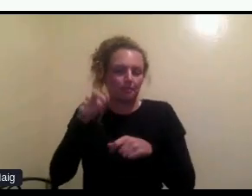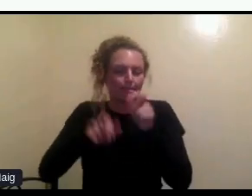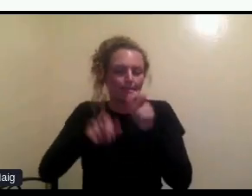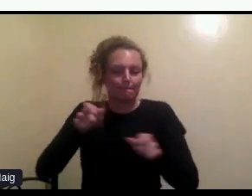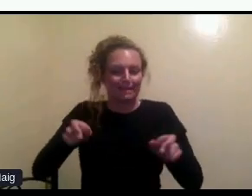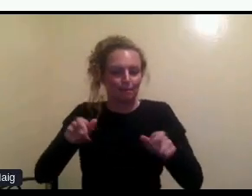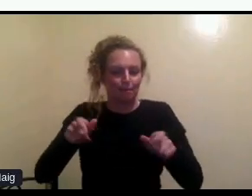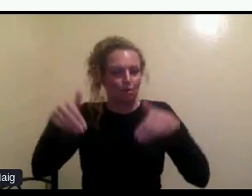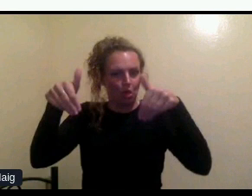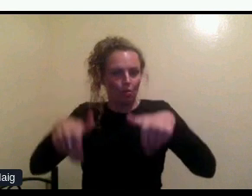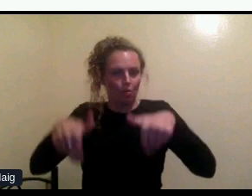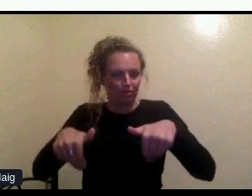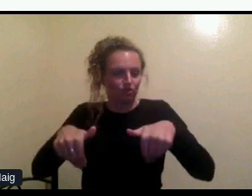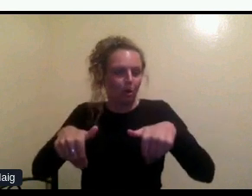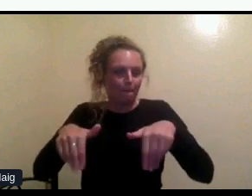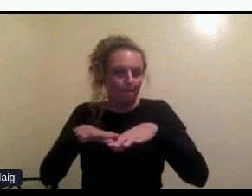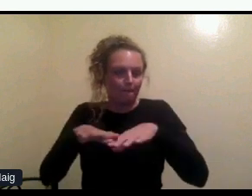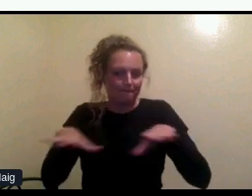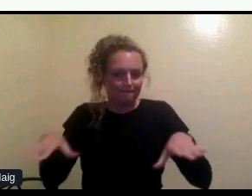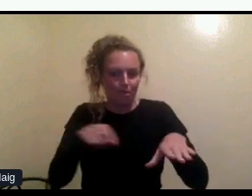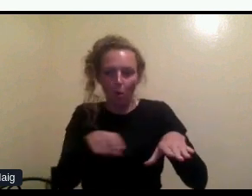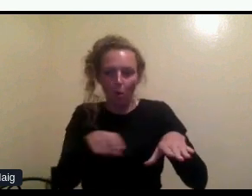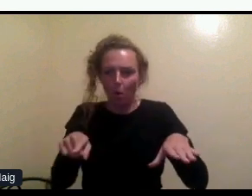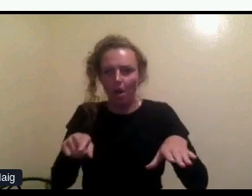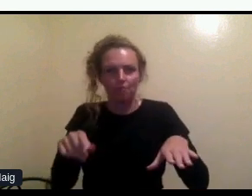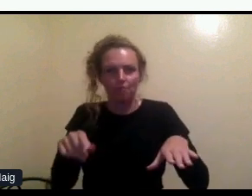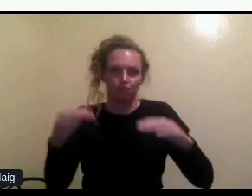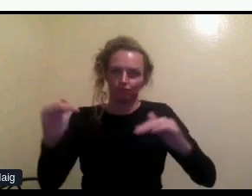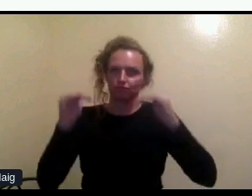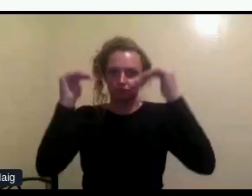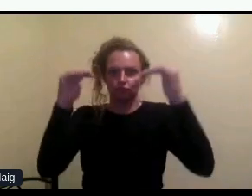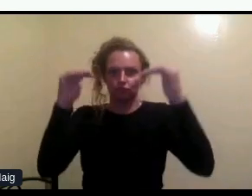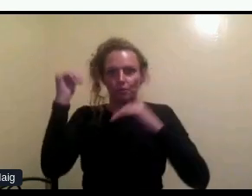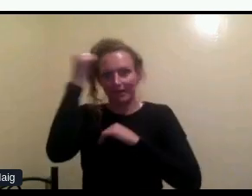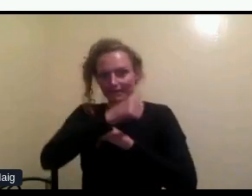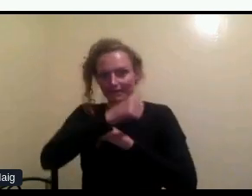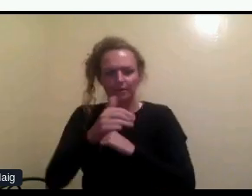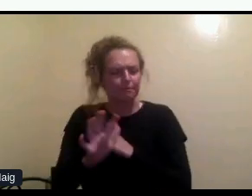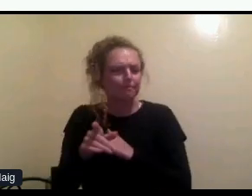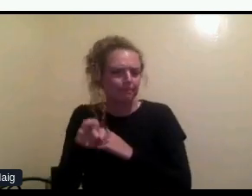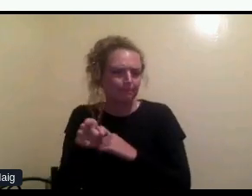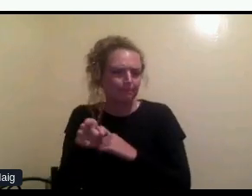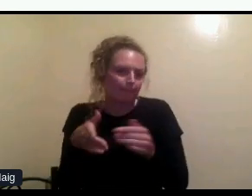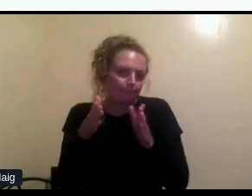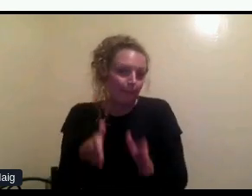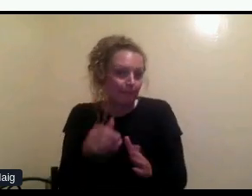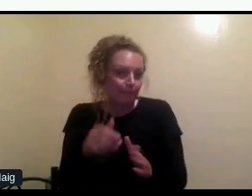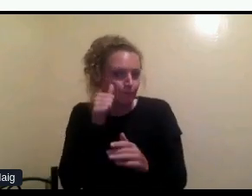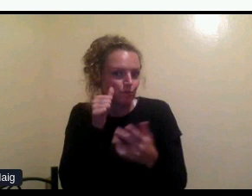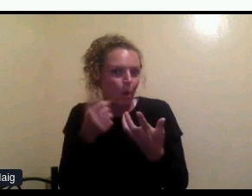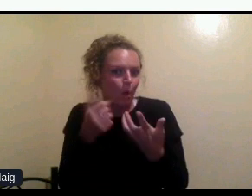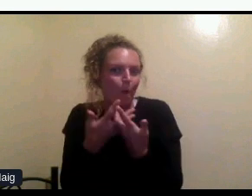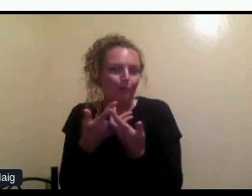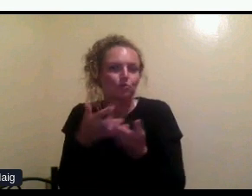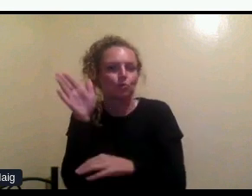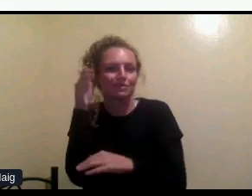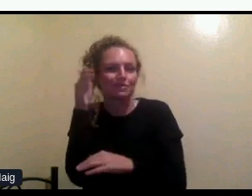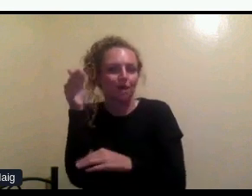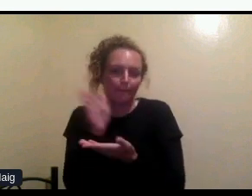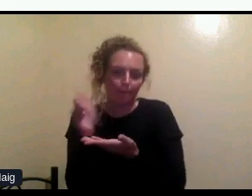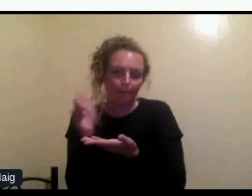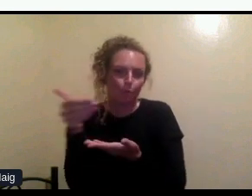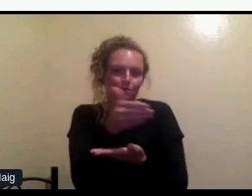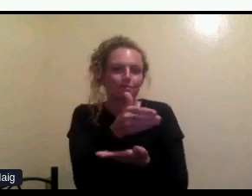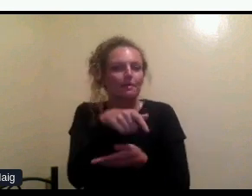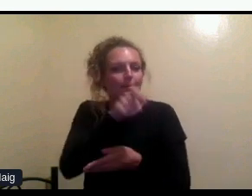experts, but it's about having processes where you can direct people to the information they need or to people who have the information that they